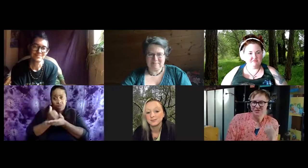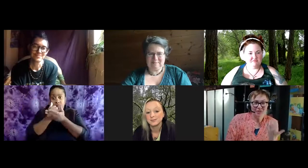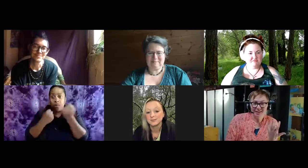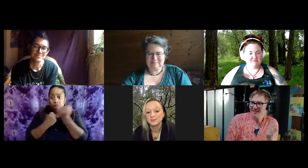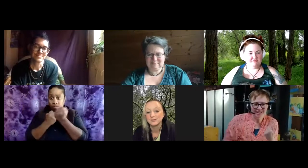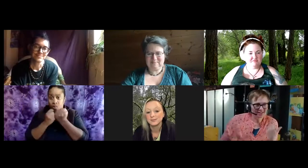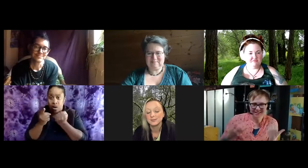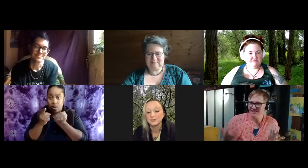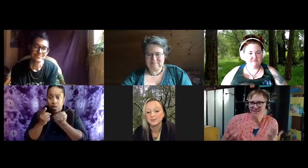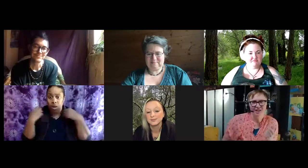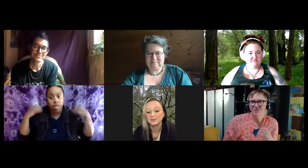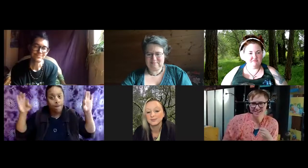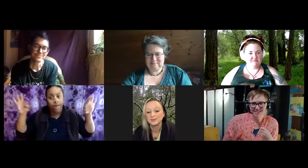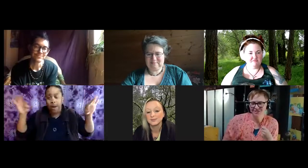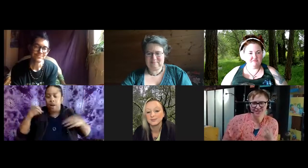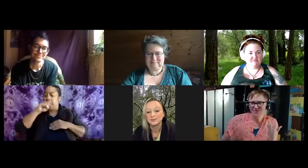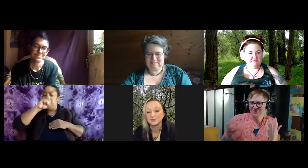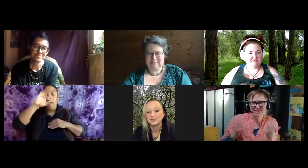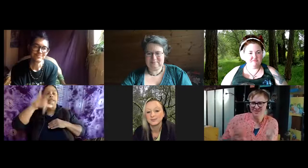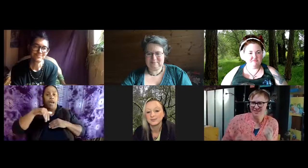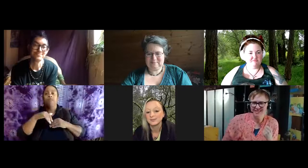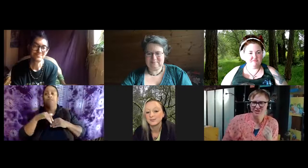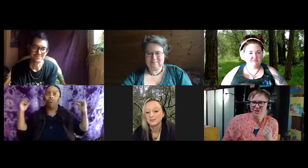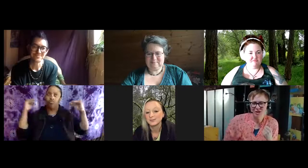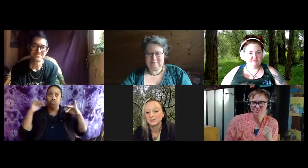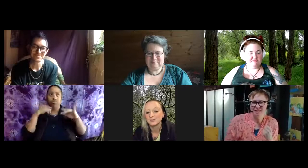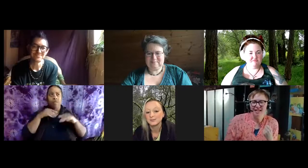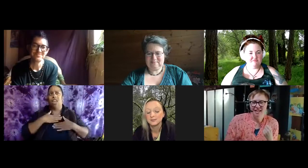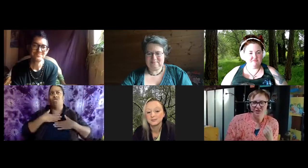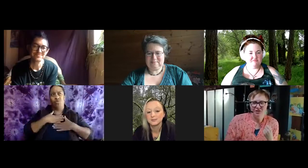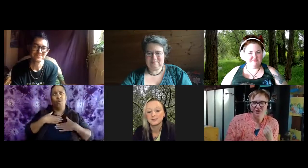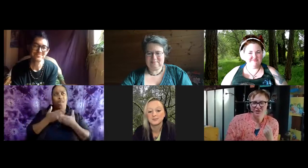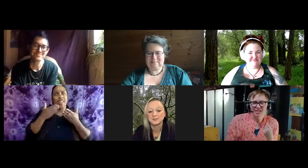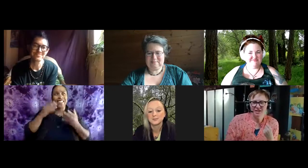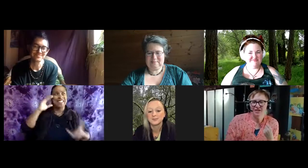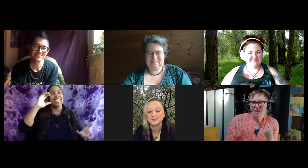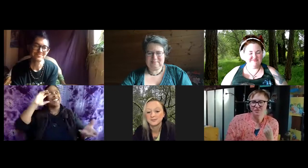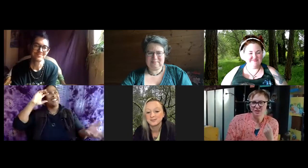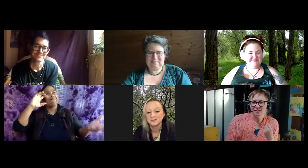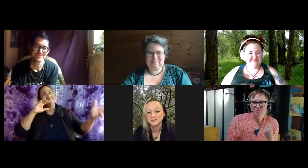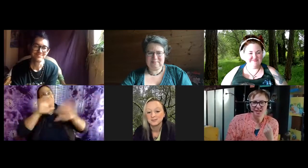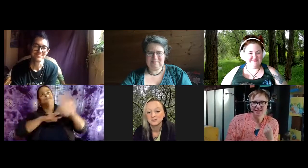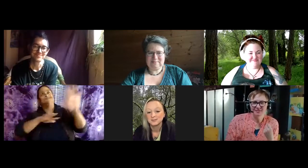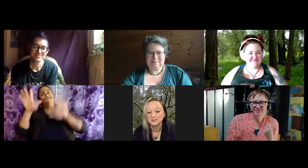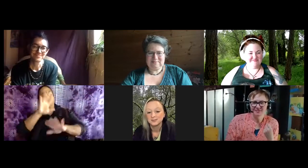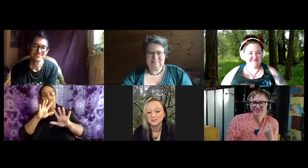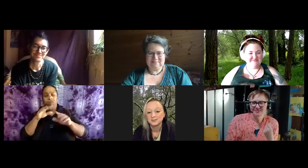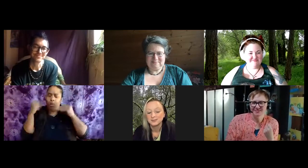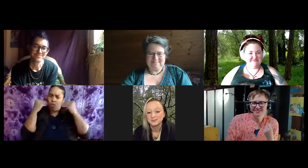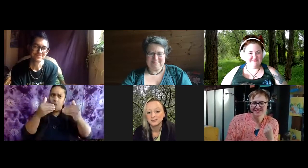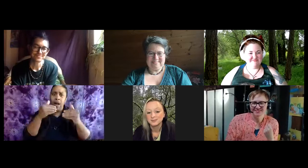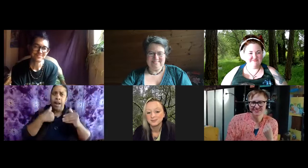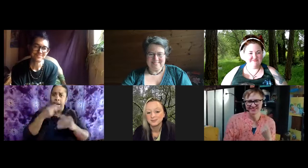and the fairy, they love this stuff. They love when stuff gets stirred up, and so just get out there and have fun and play.